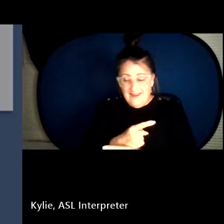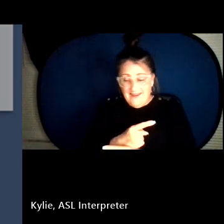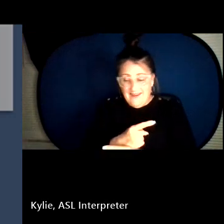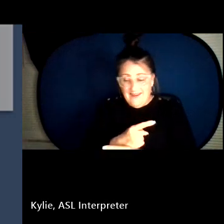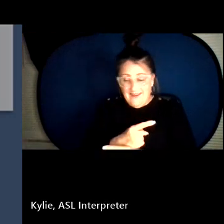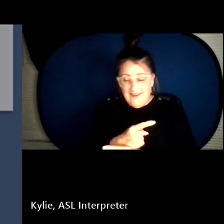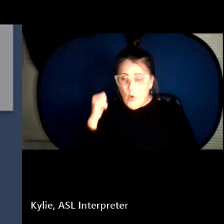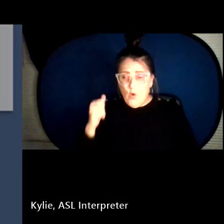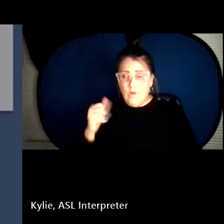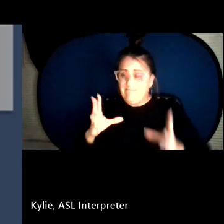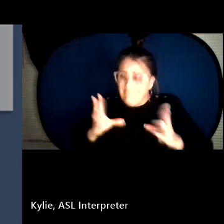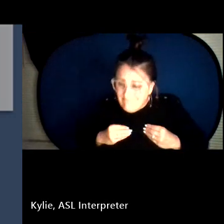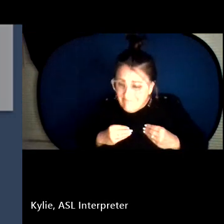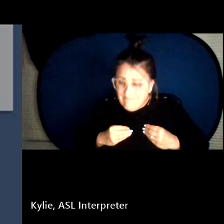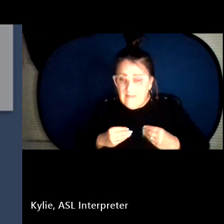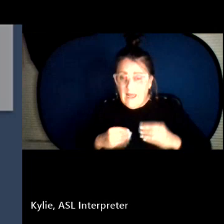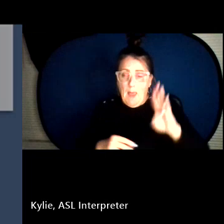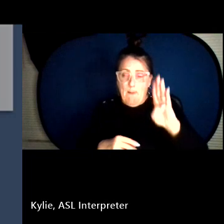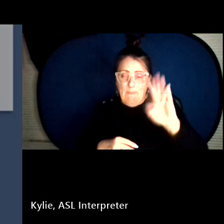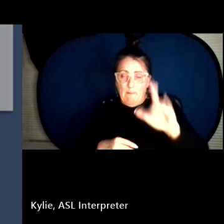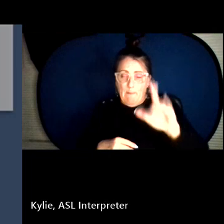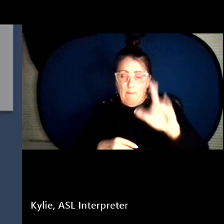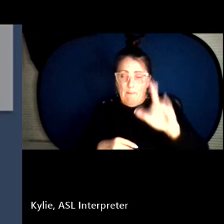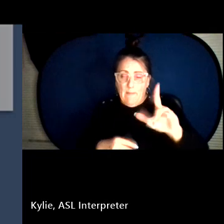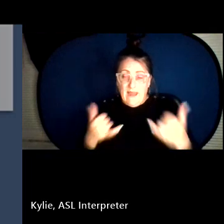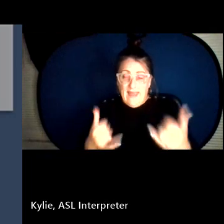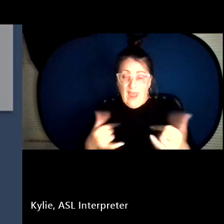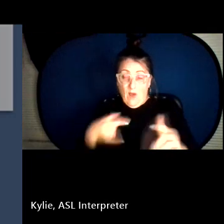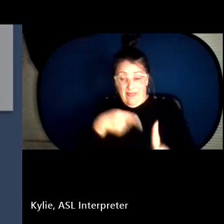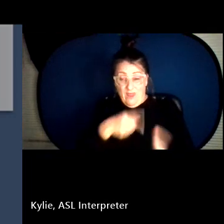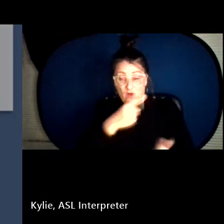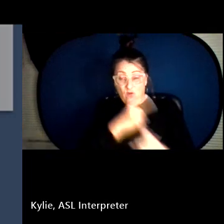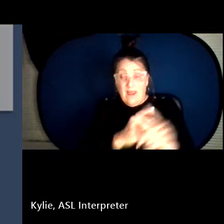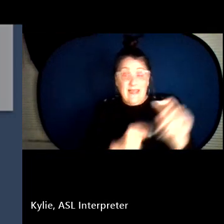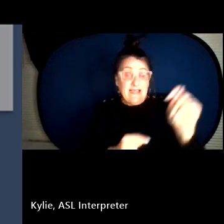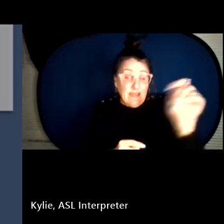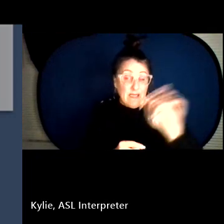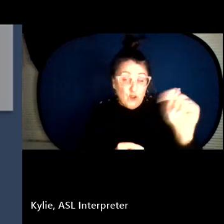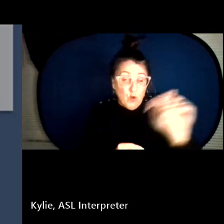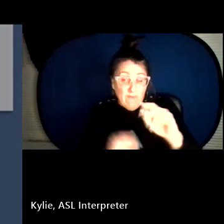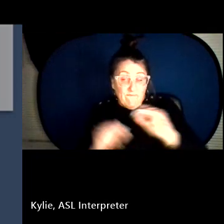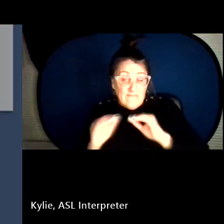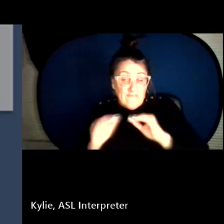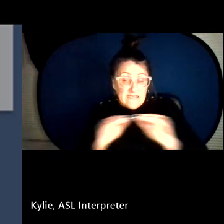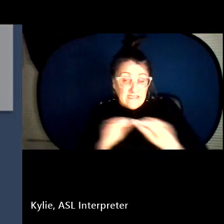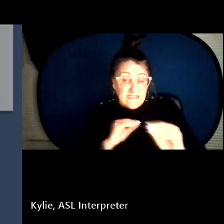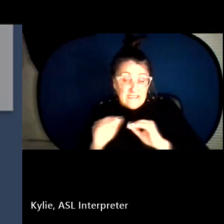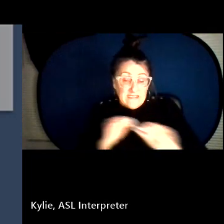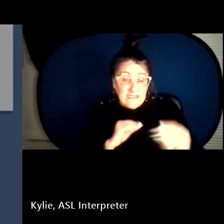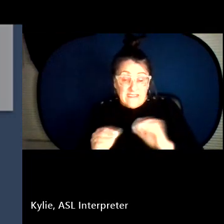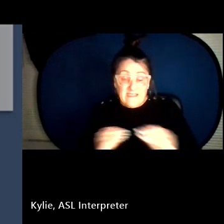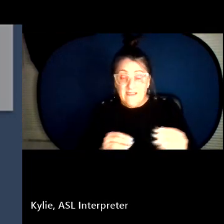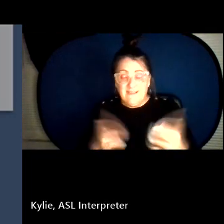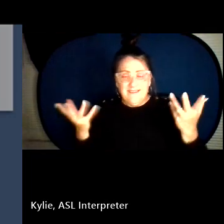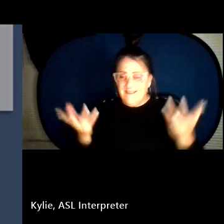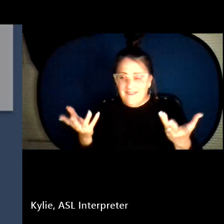utility bills that are accurate now that the toilet is no longer running and running up our utility bills.